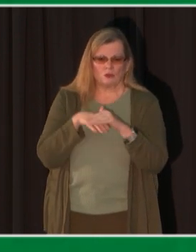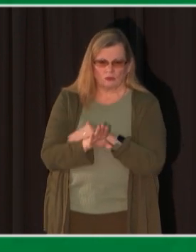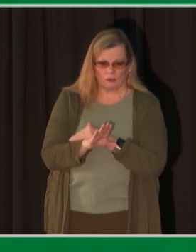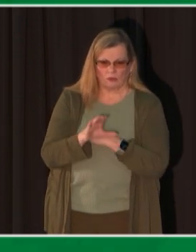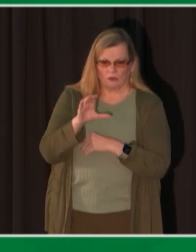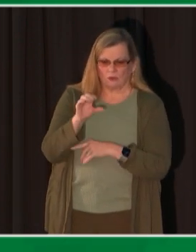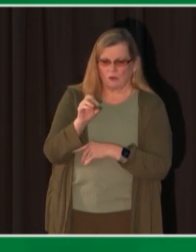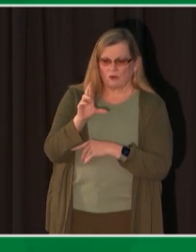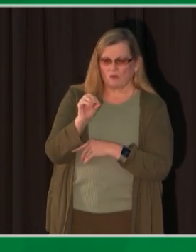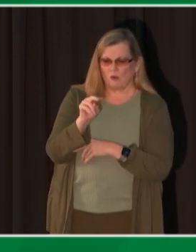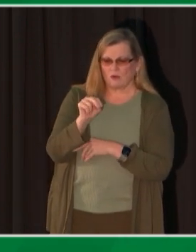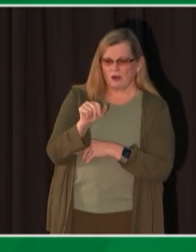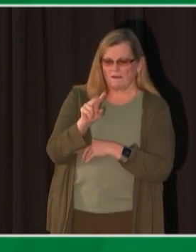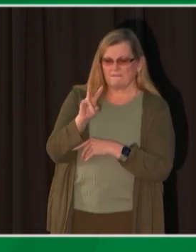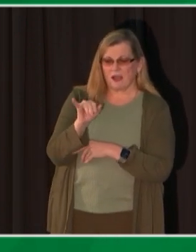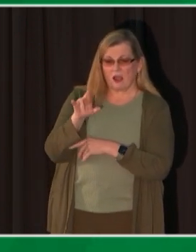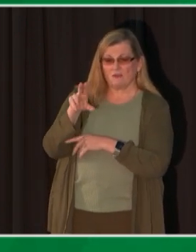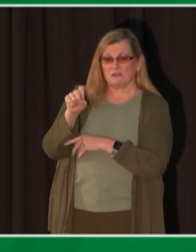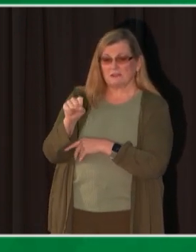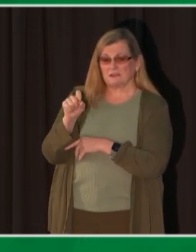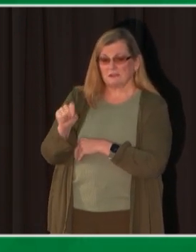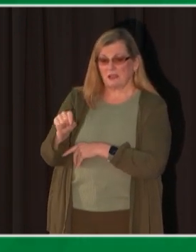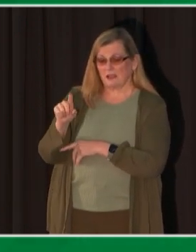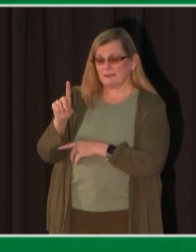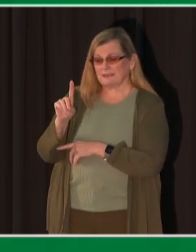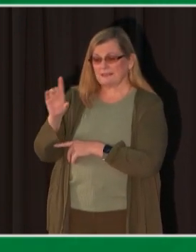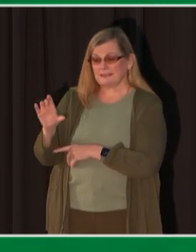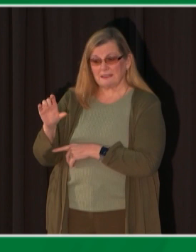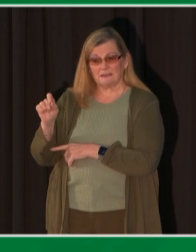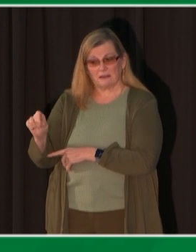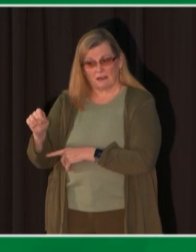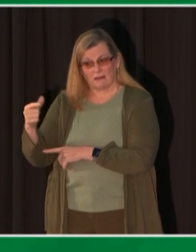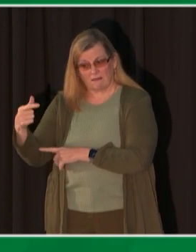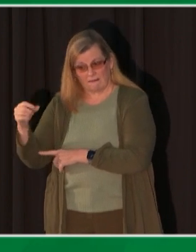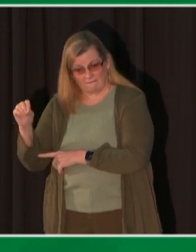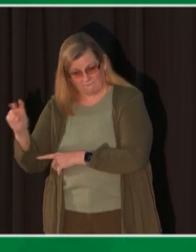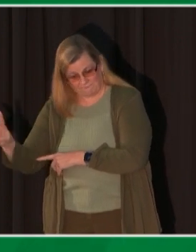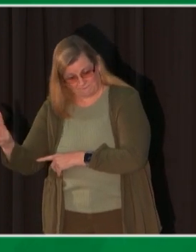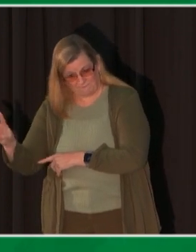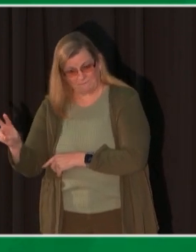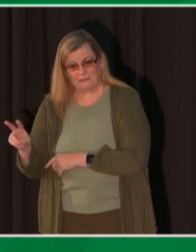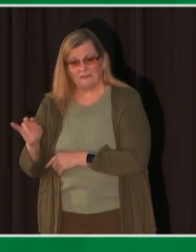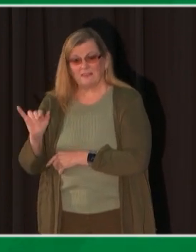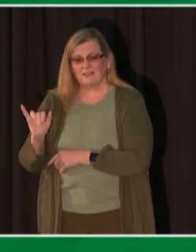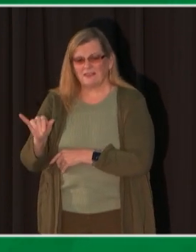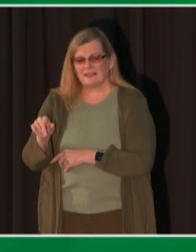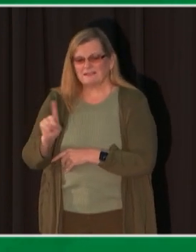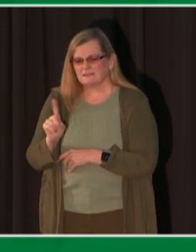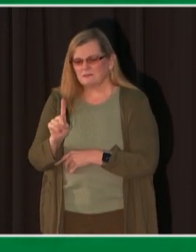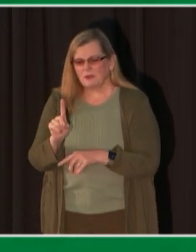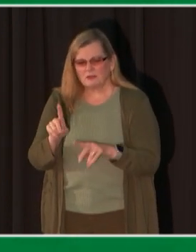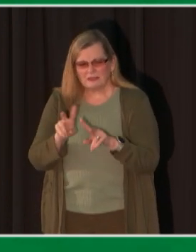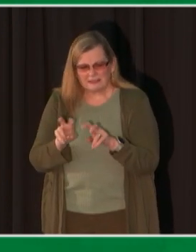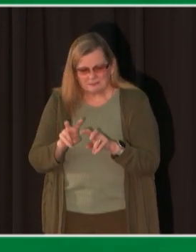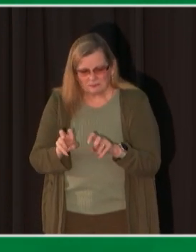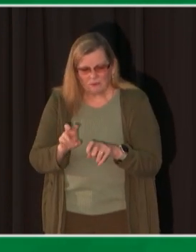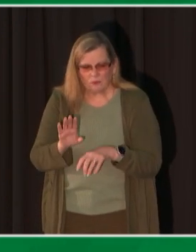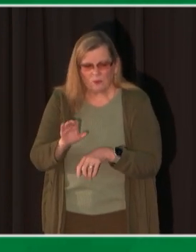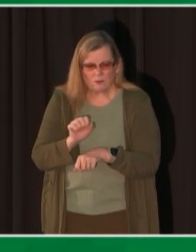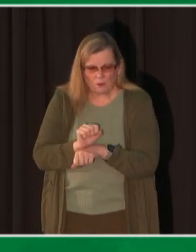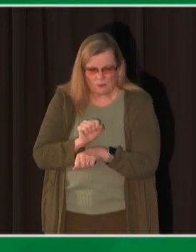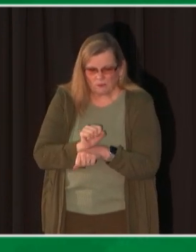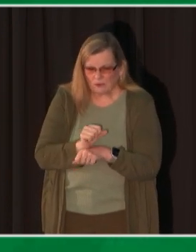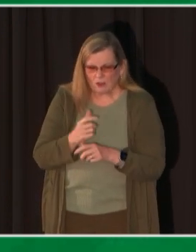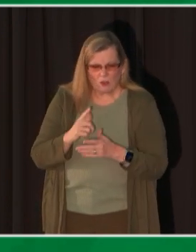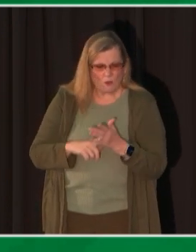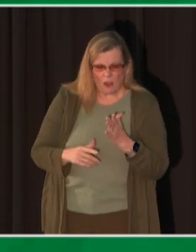coronavirus.dc.gov and pull up this document. It's called Assessing Unemployment Benefits, a Quick Guide to Applying. I'm